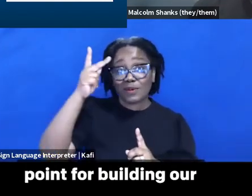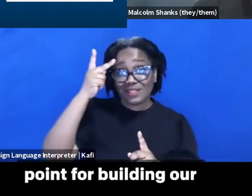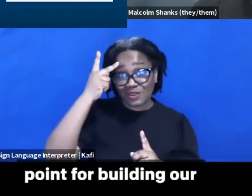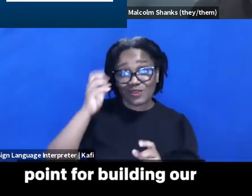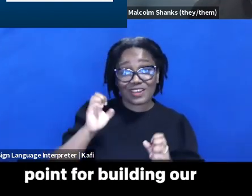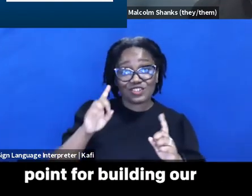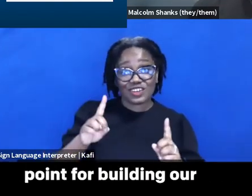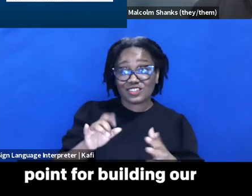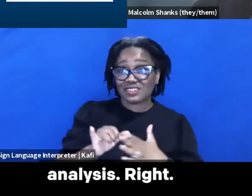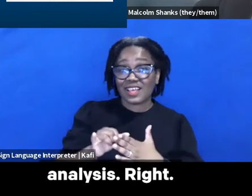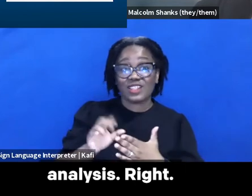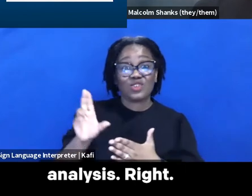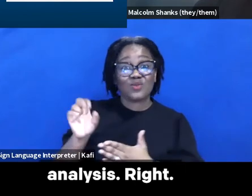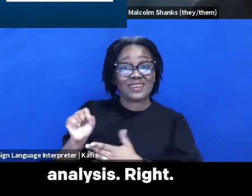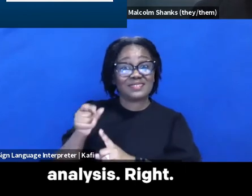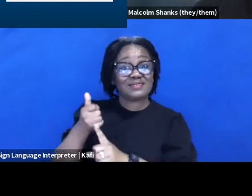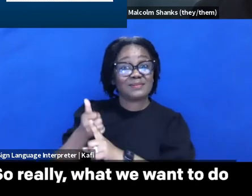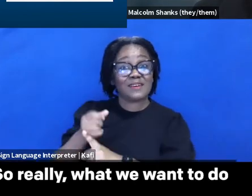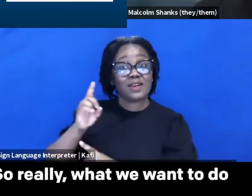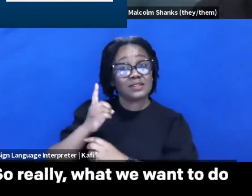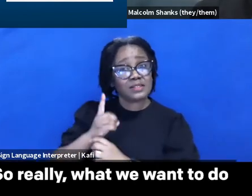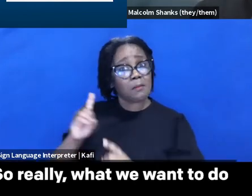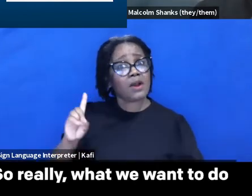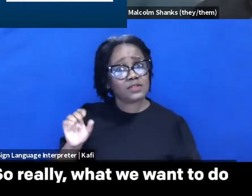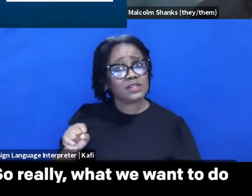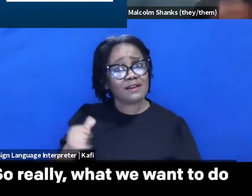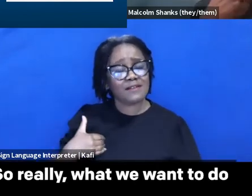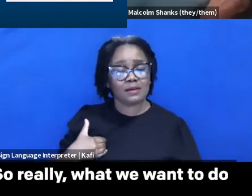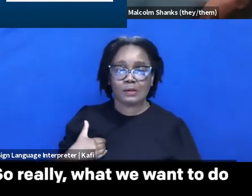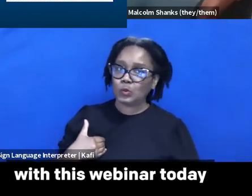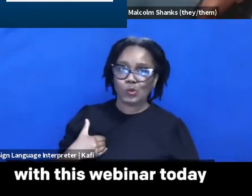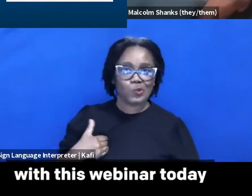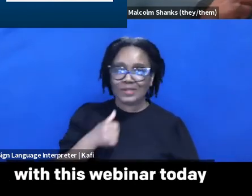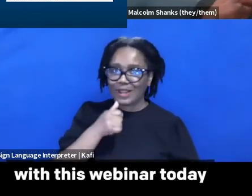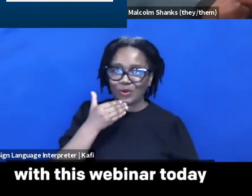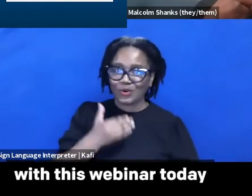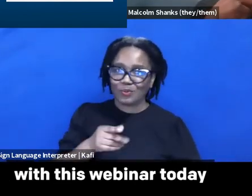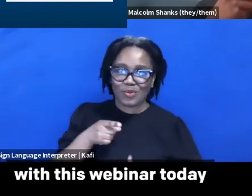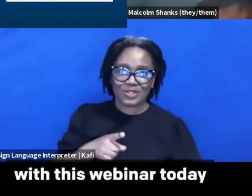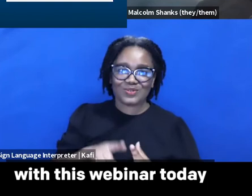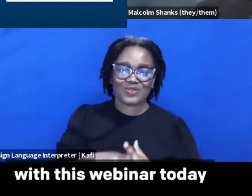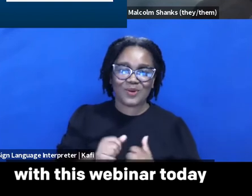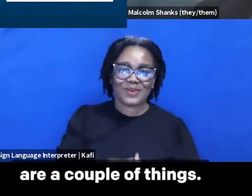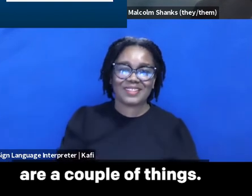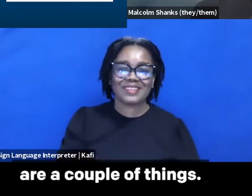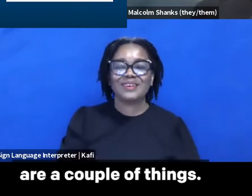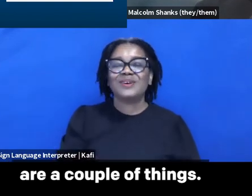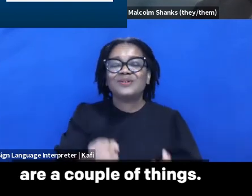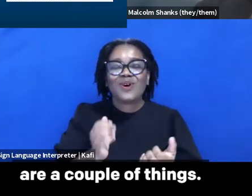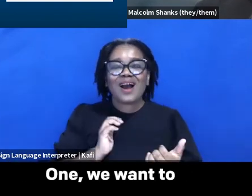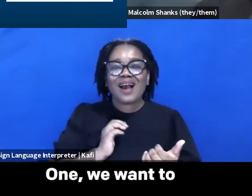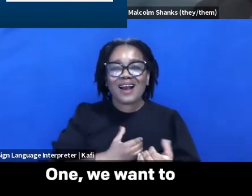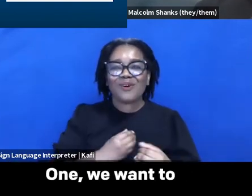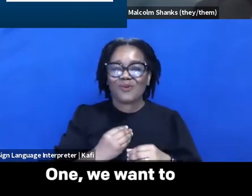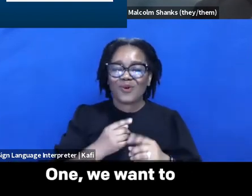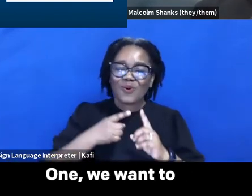good starting point for building our analysis, right? So really what we want to do with this webinar